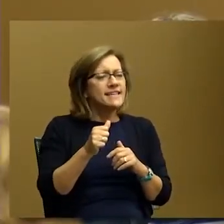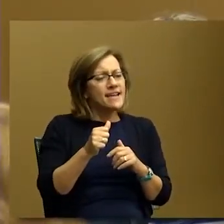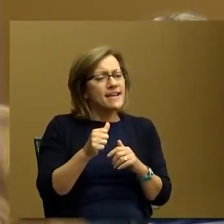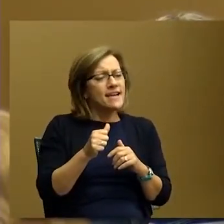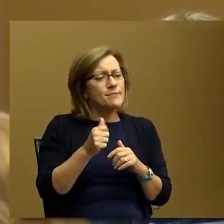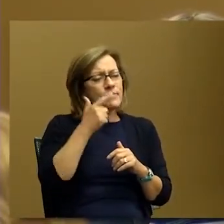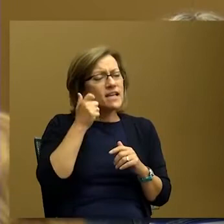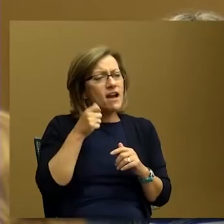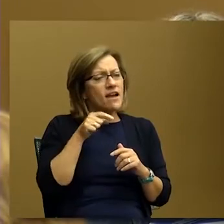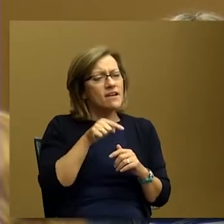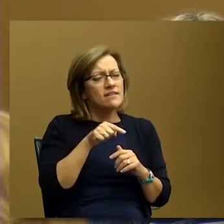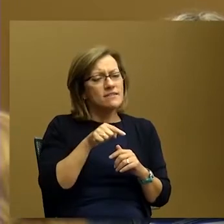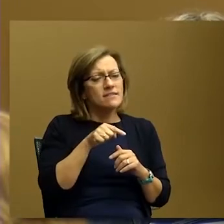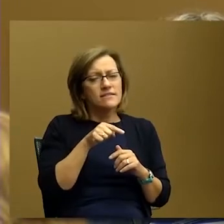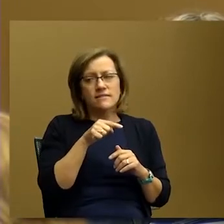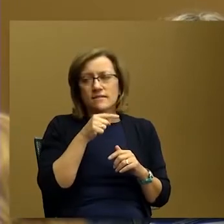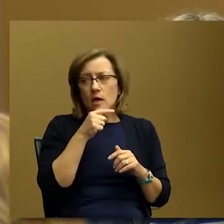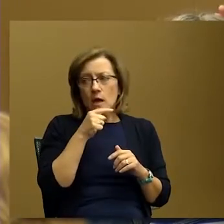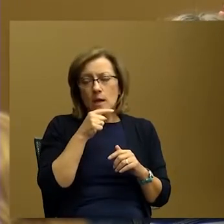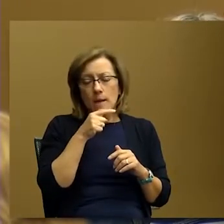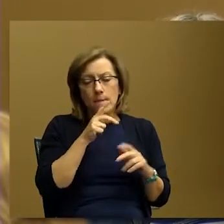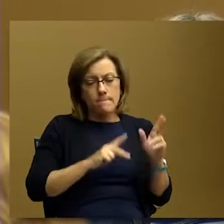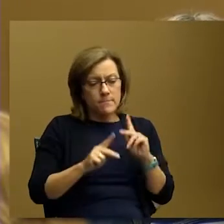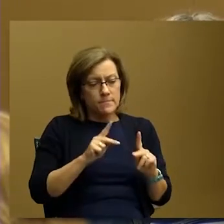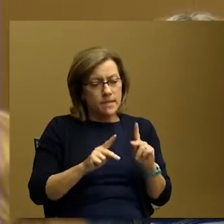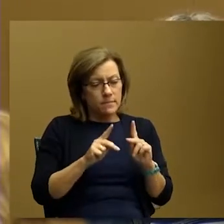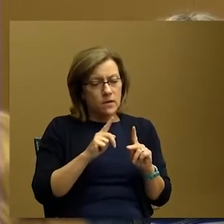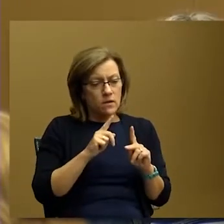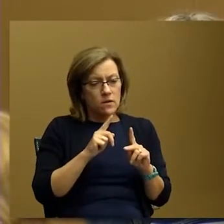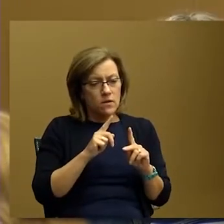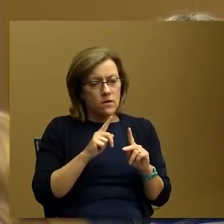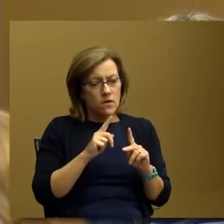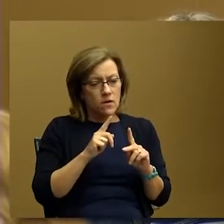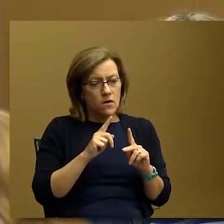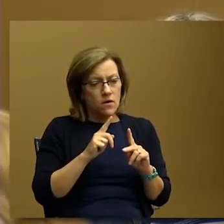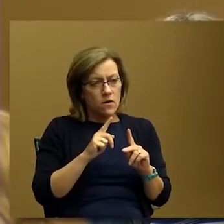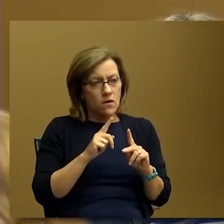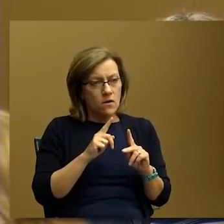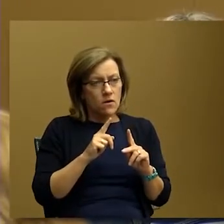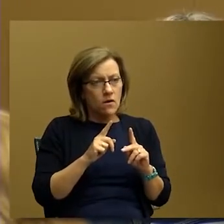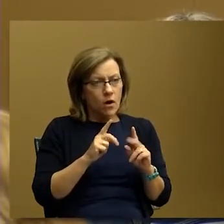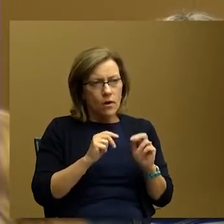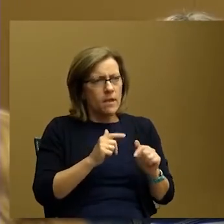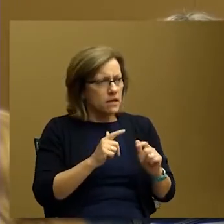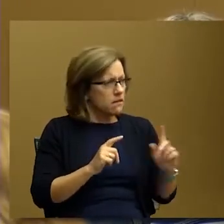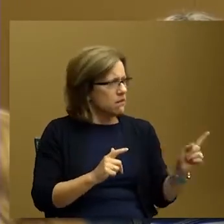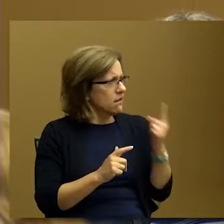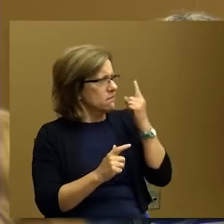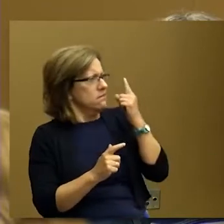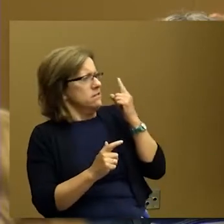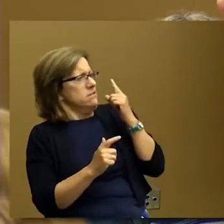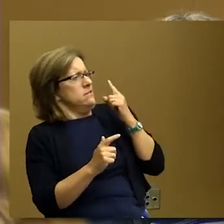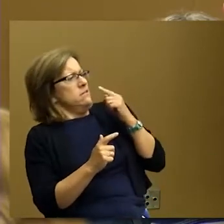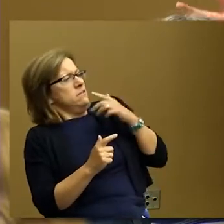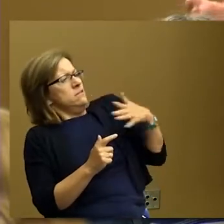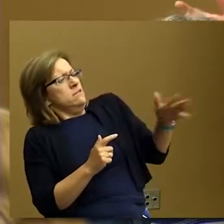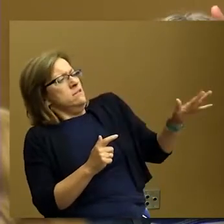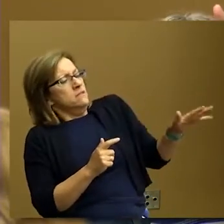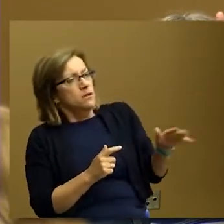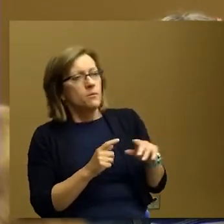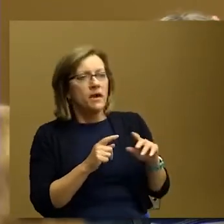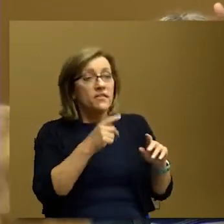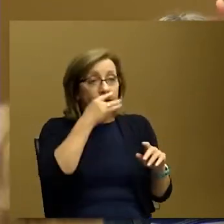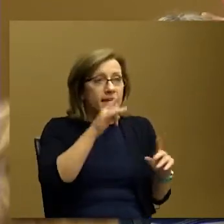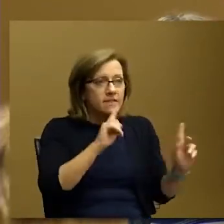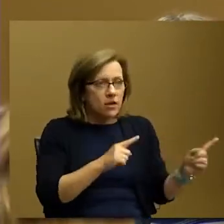necessarily because, people are automatically get on the defense, but these kids are coming